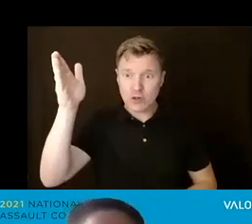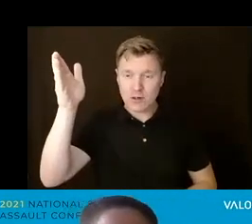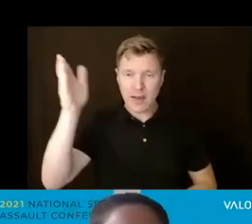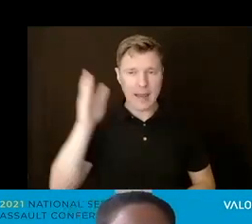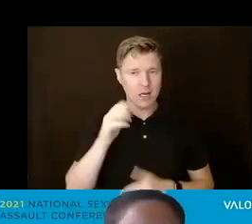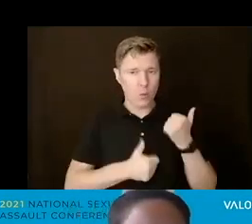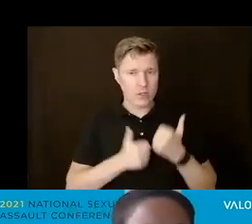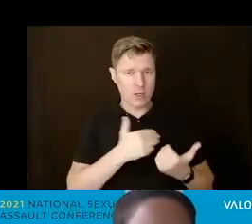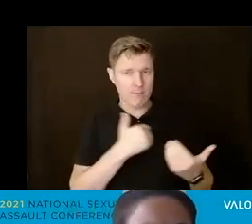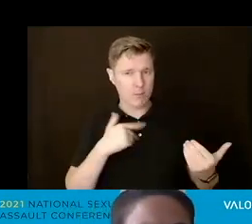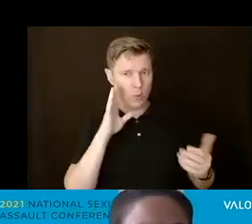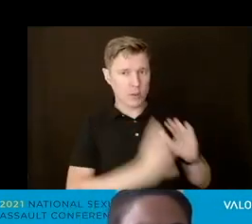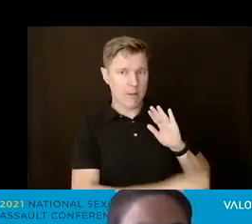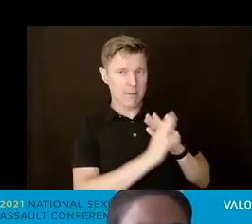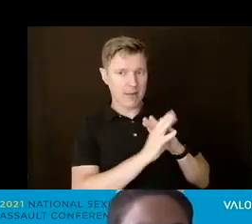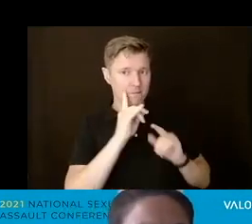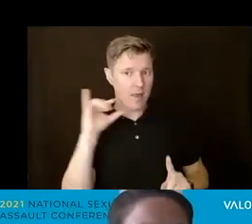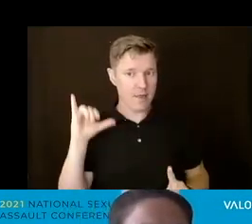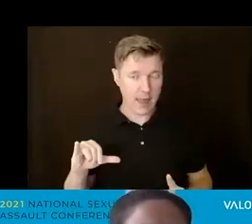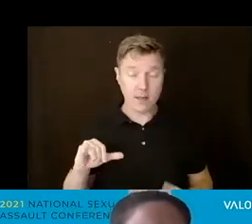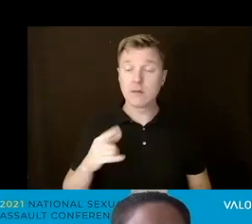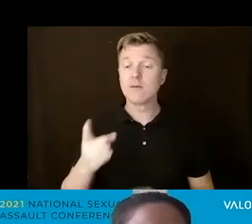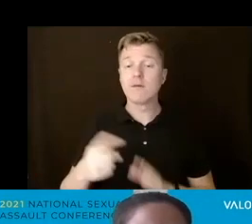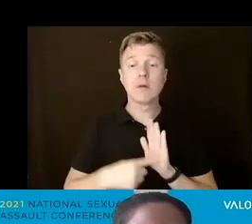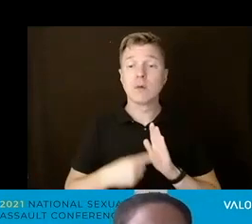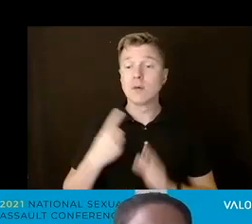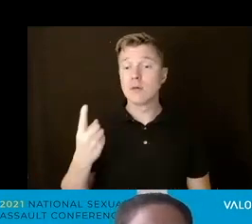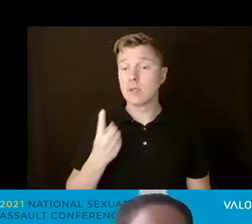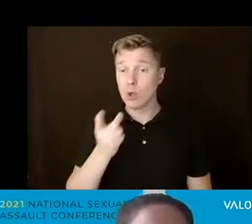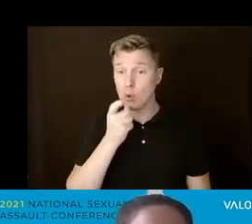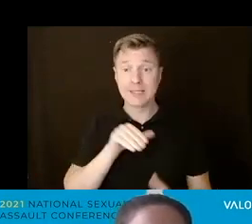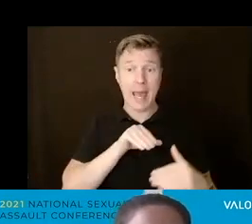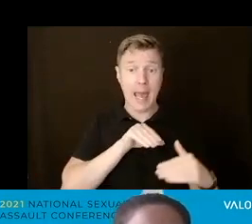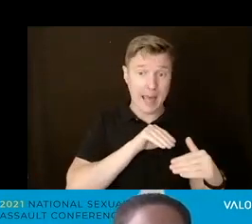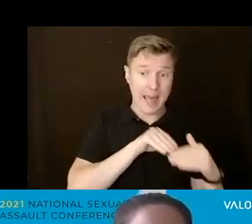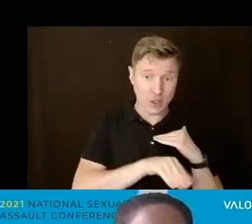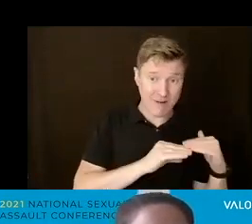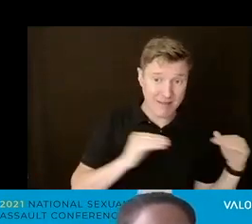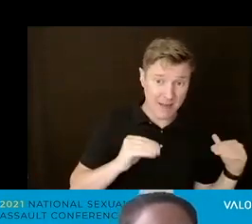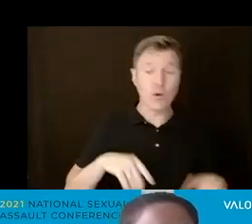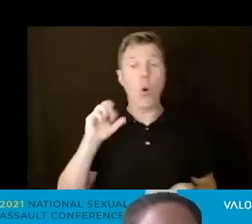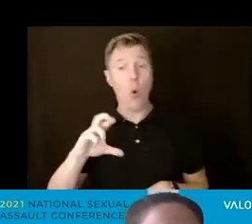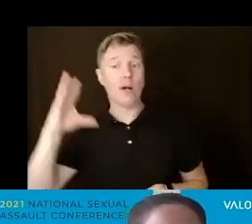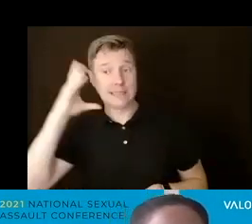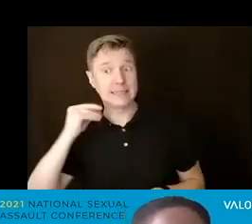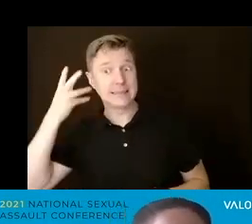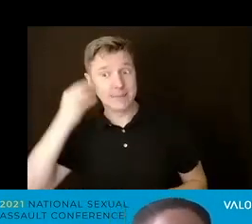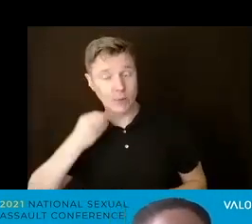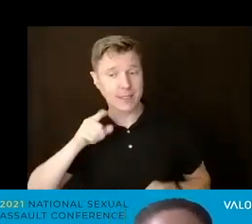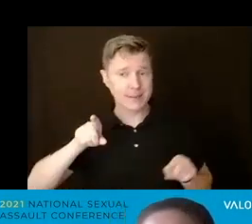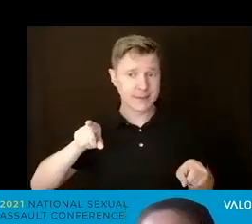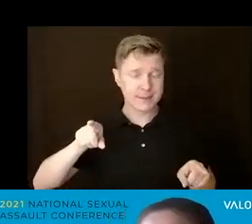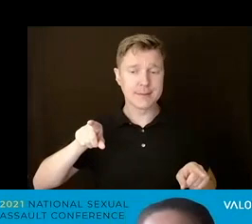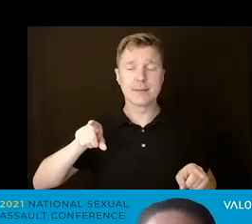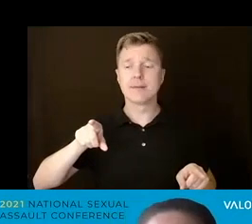that scale for someone, you know, who's entry level versus someone who is experienced. And then, you